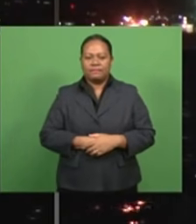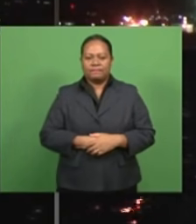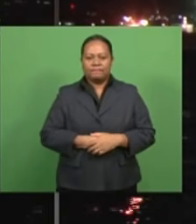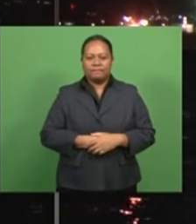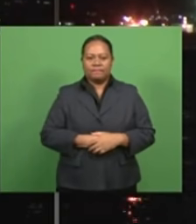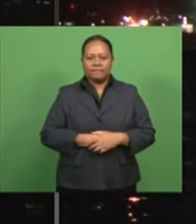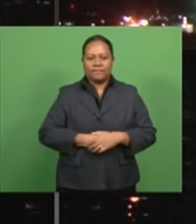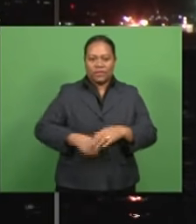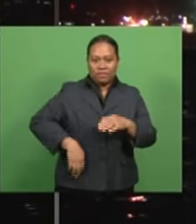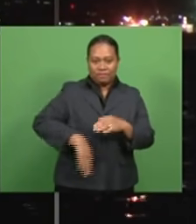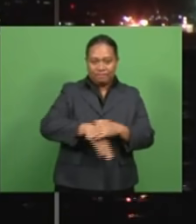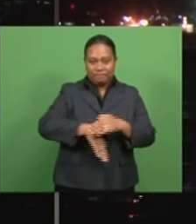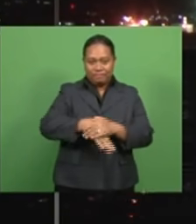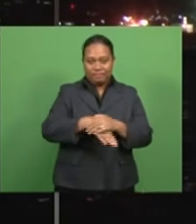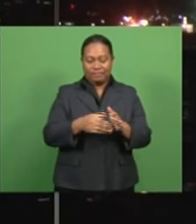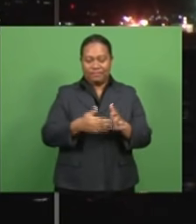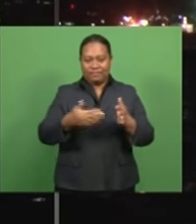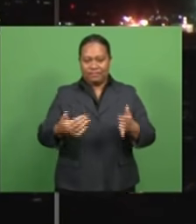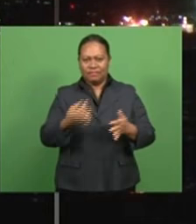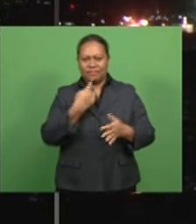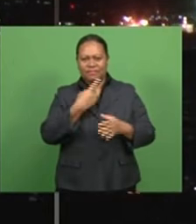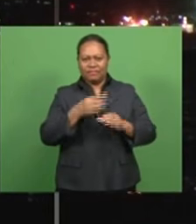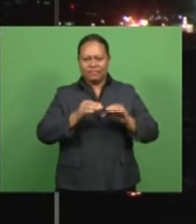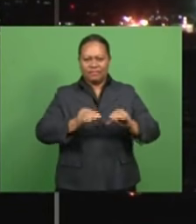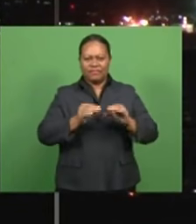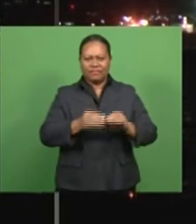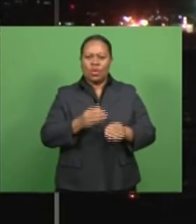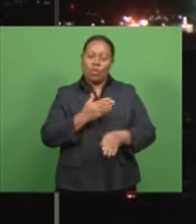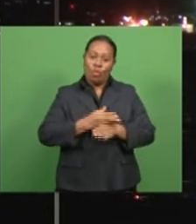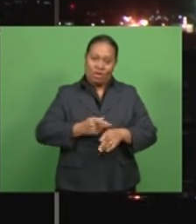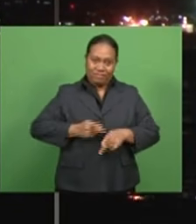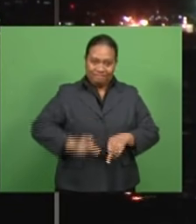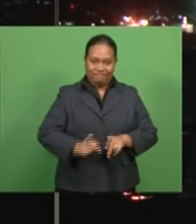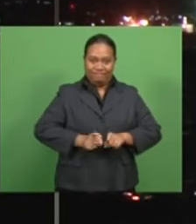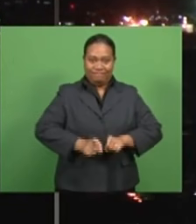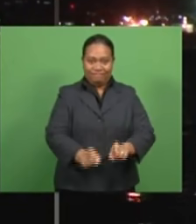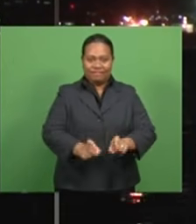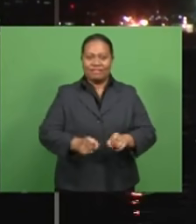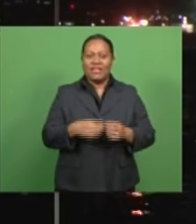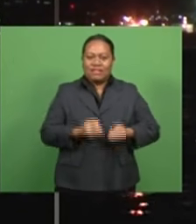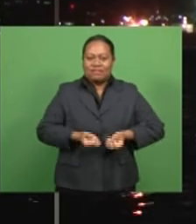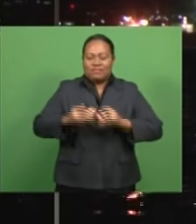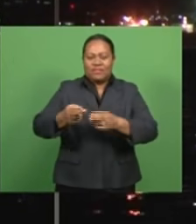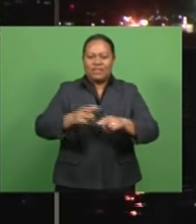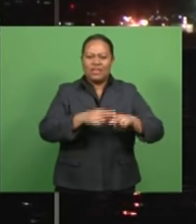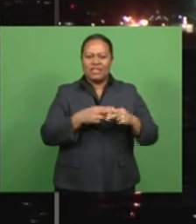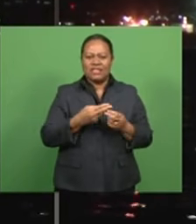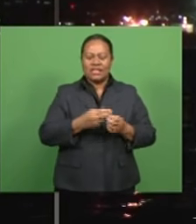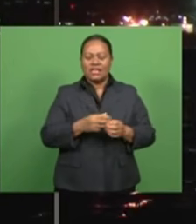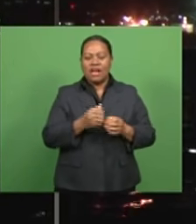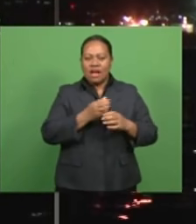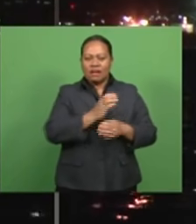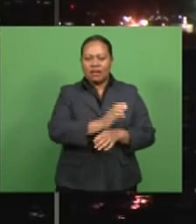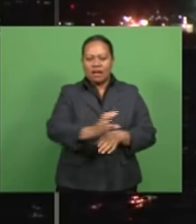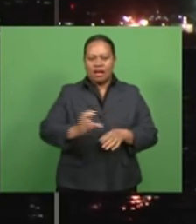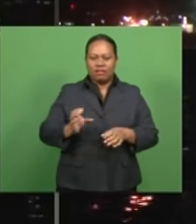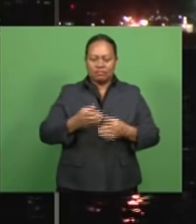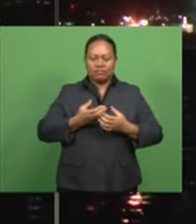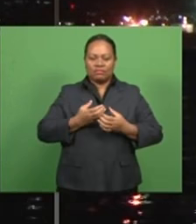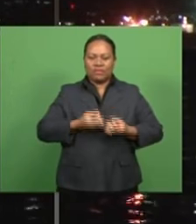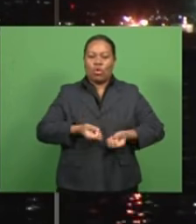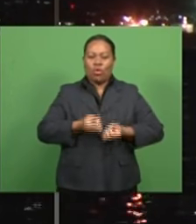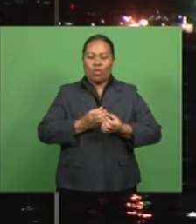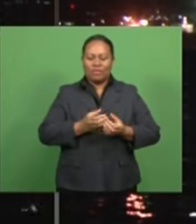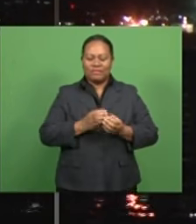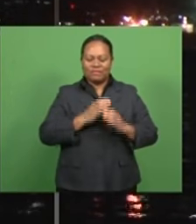Fiji football national coach Fleming Seretslev's work permit has been submitted to the Fiji National Sports Commission. The decision on the